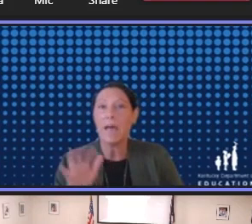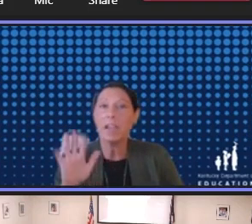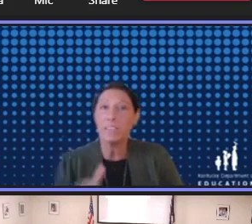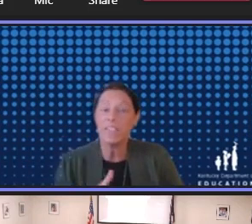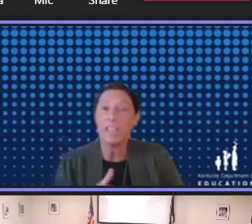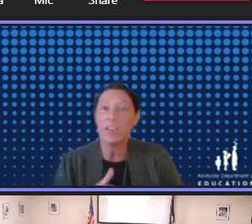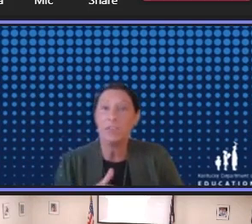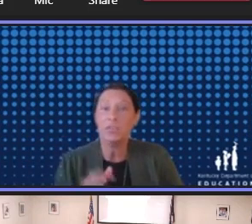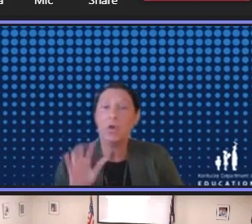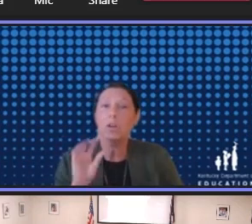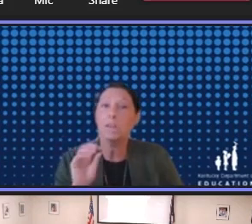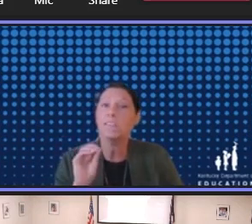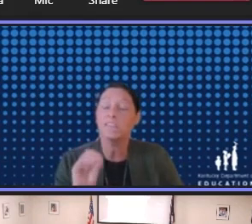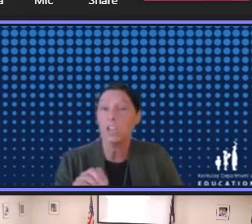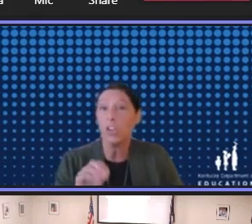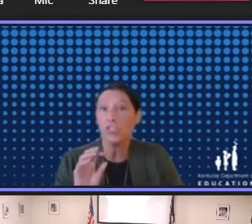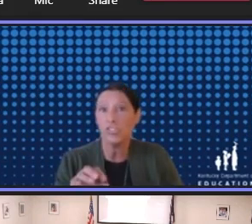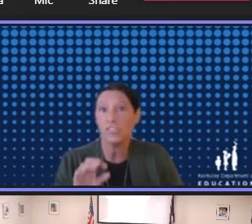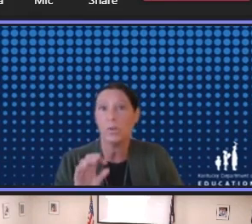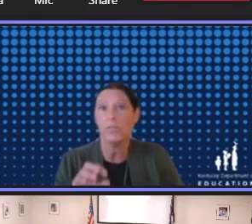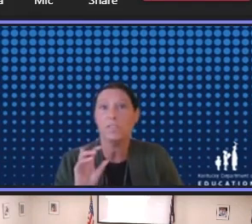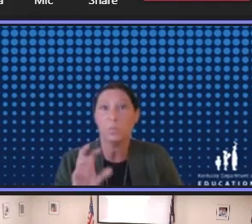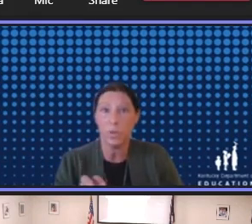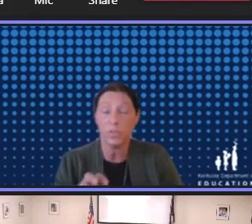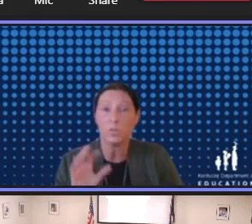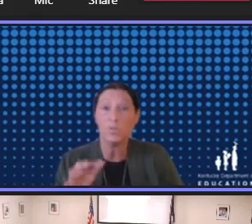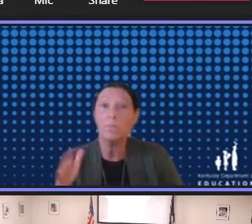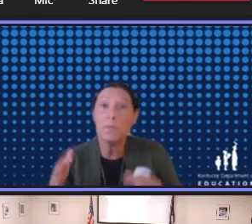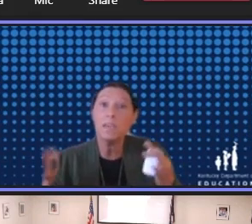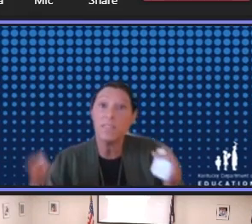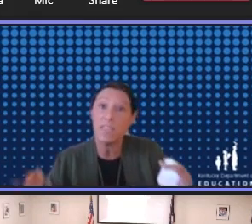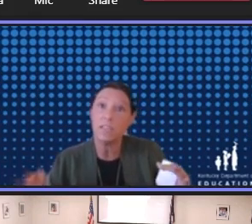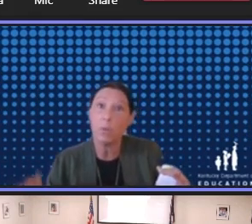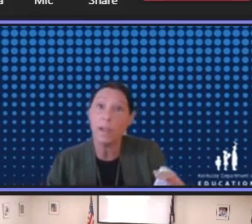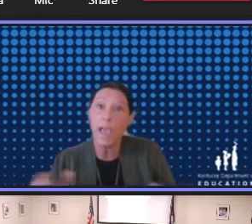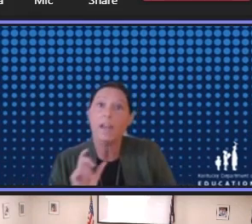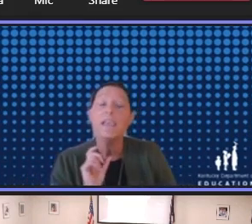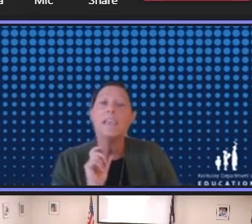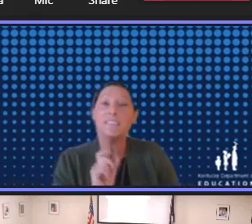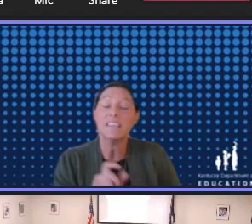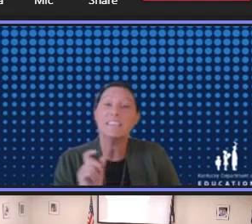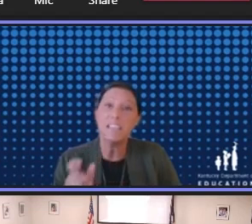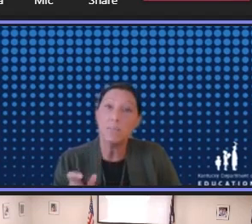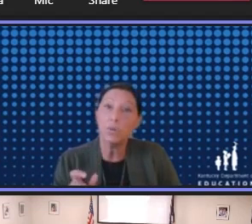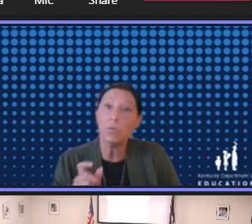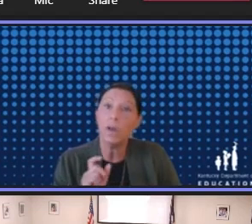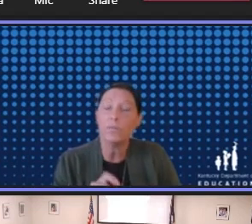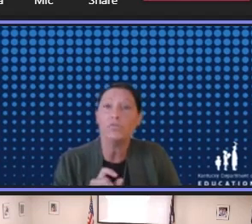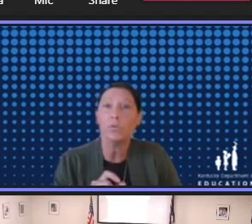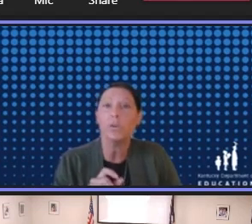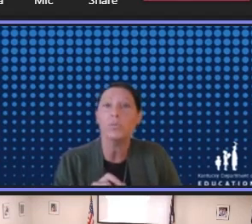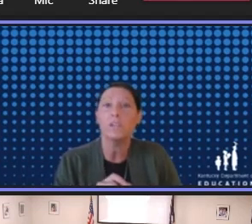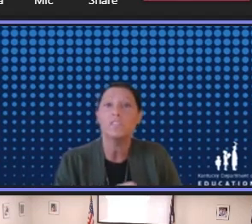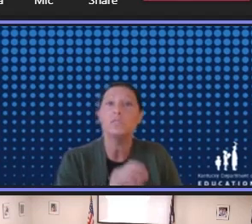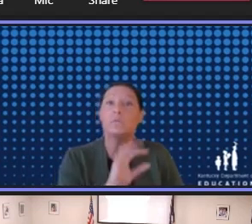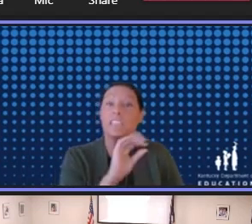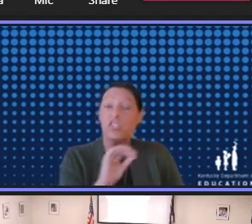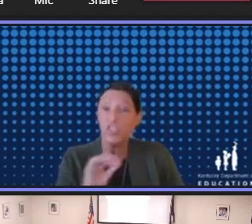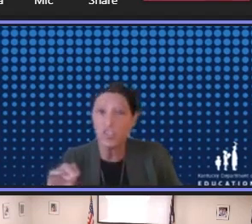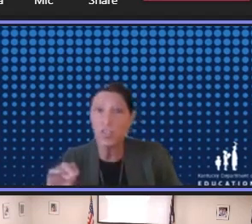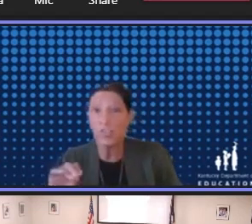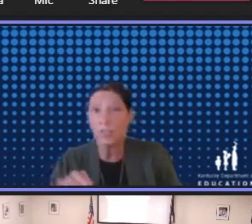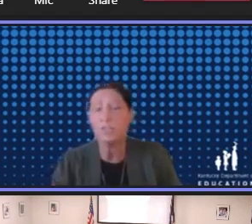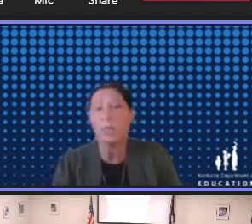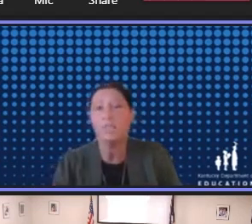next slide, I'm not going to stay here too long because Natasha just went over this with you. So the big thing to point out is that Senate Bill 1 from 2022